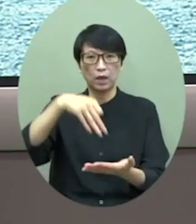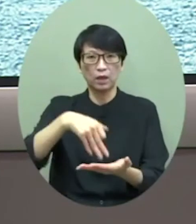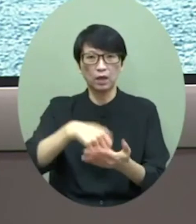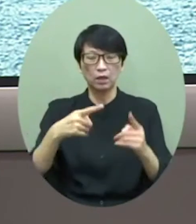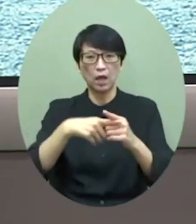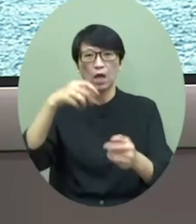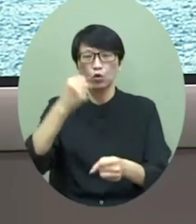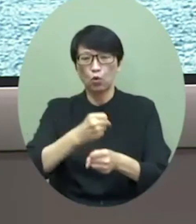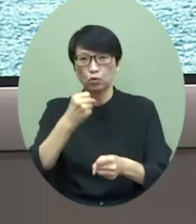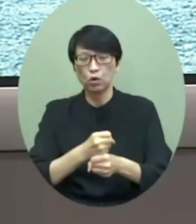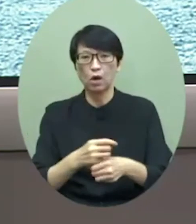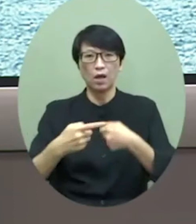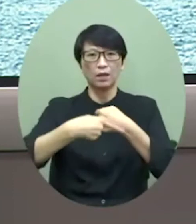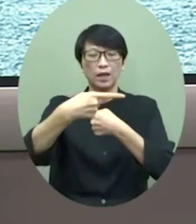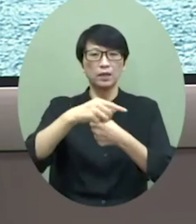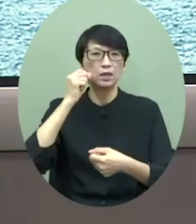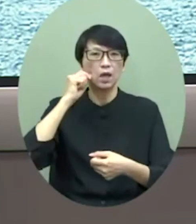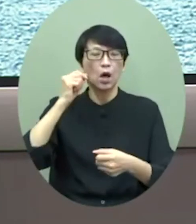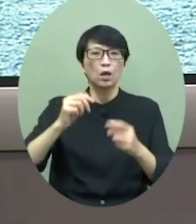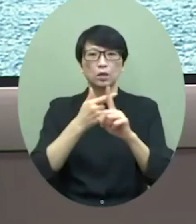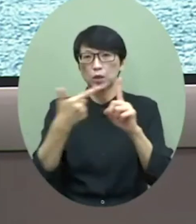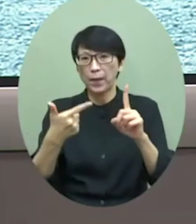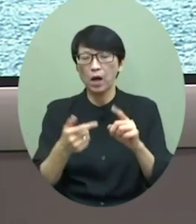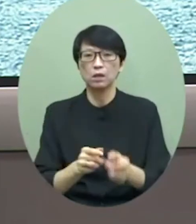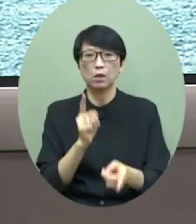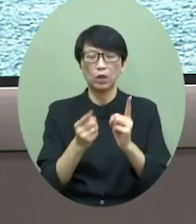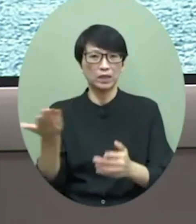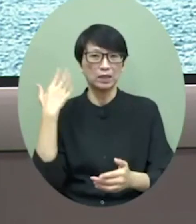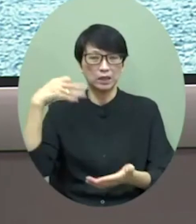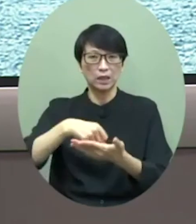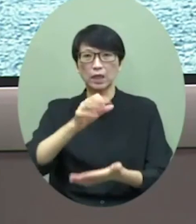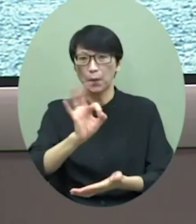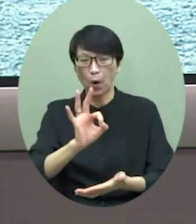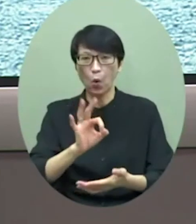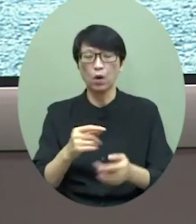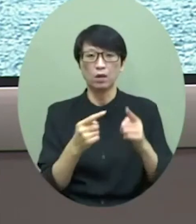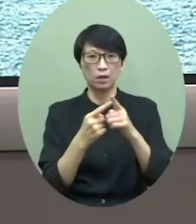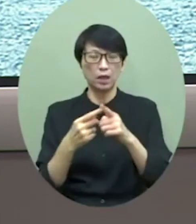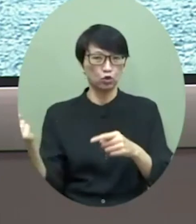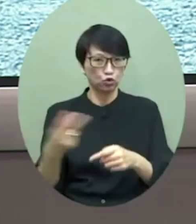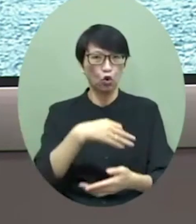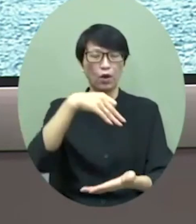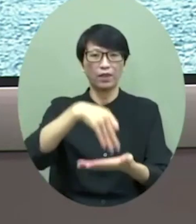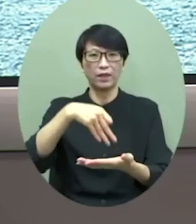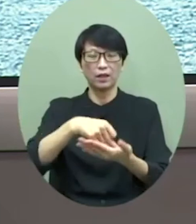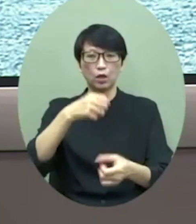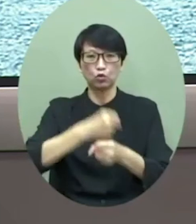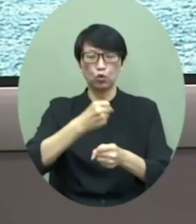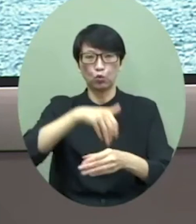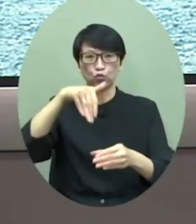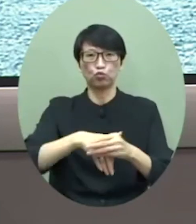the next election, we should launch another voter registration exercise. So for those